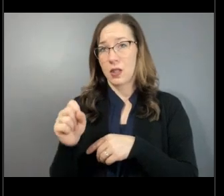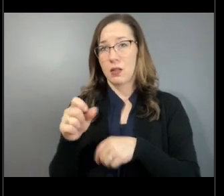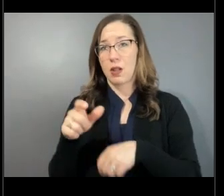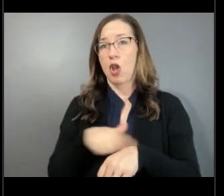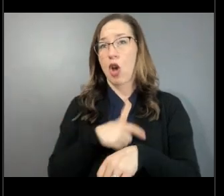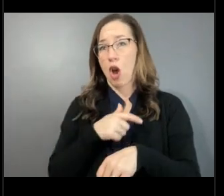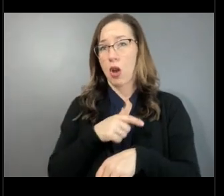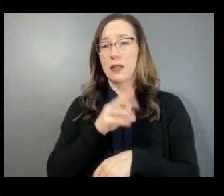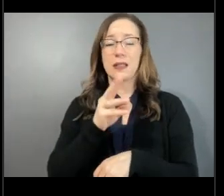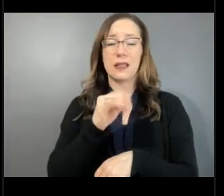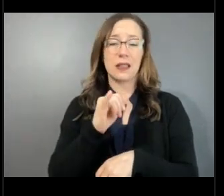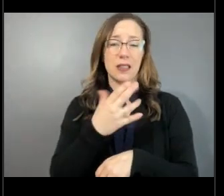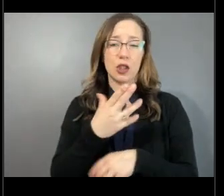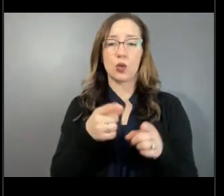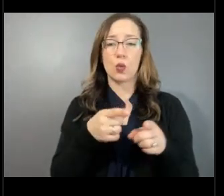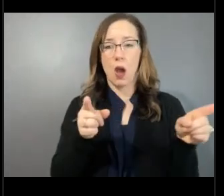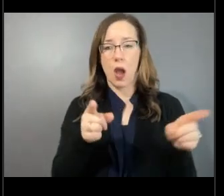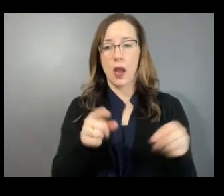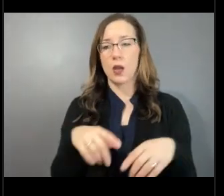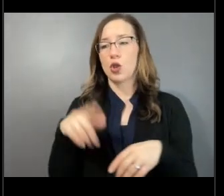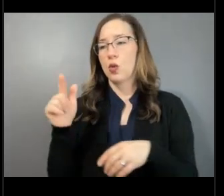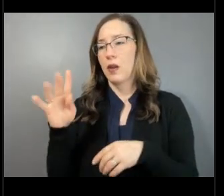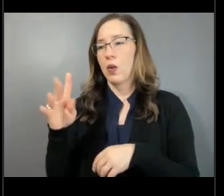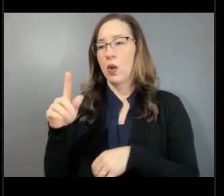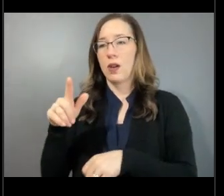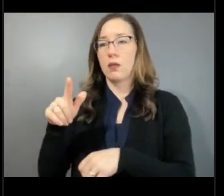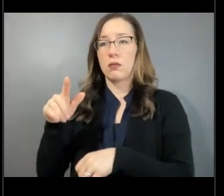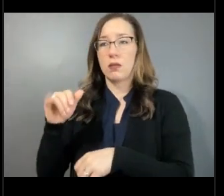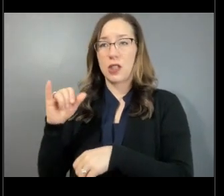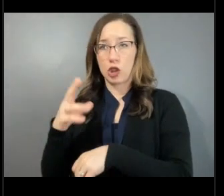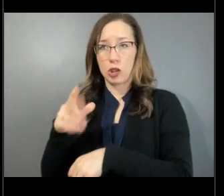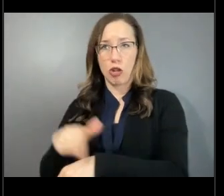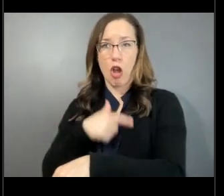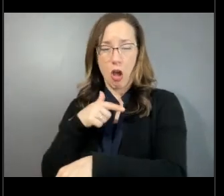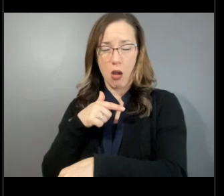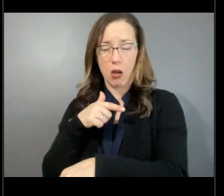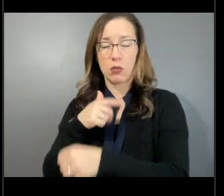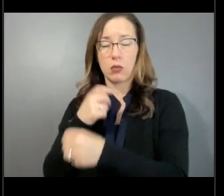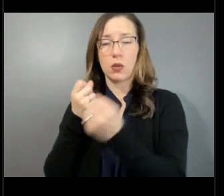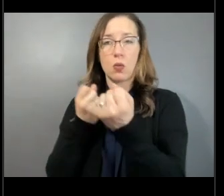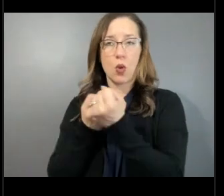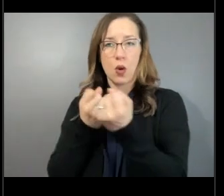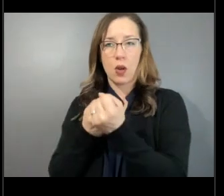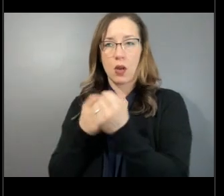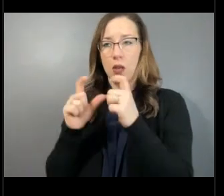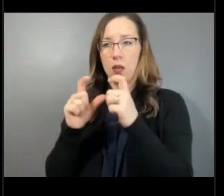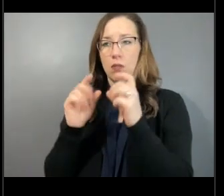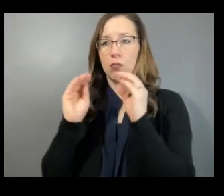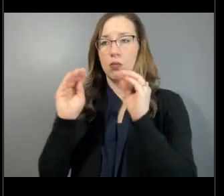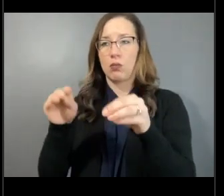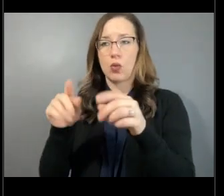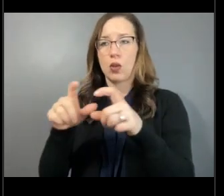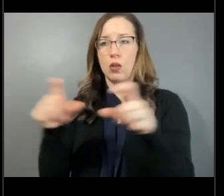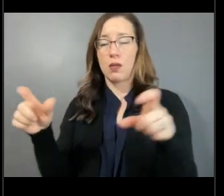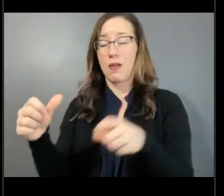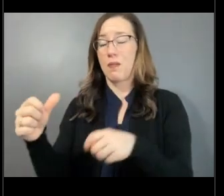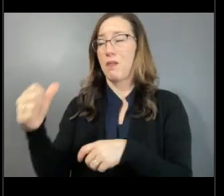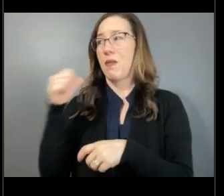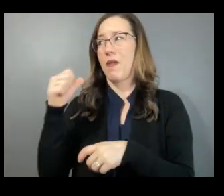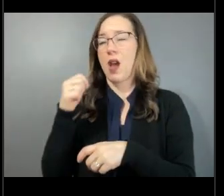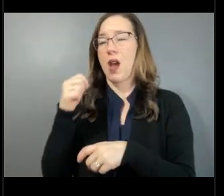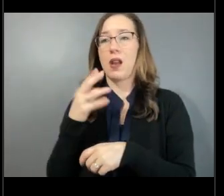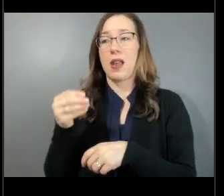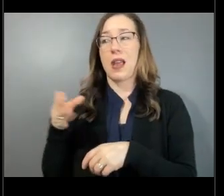6 inches wide by 24 inches long, capable of supporting grab bars, be provided behind